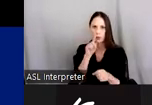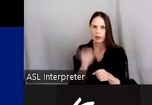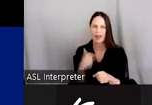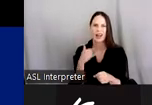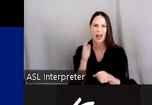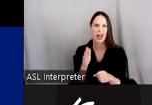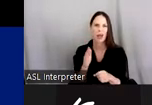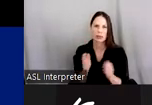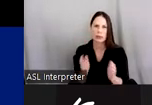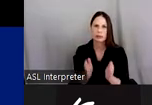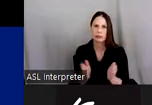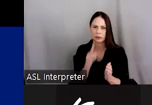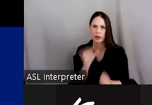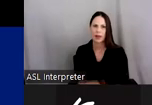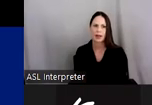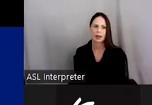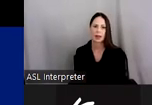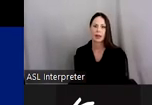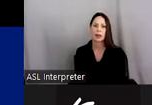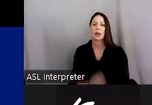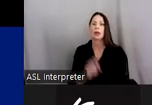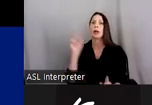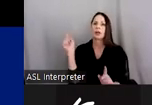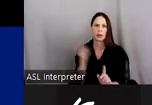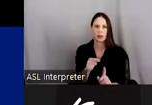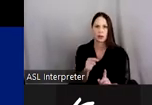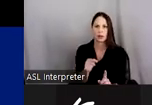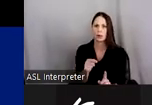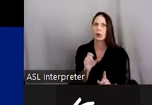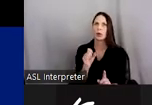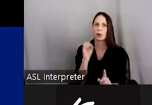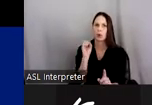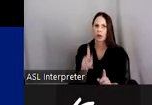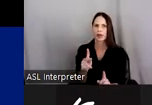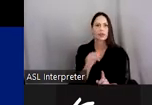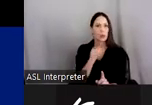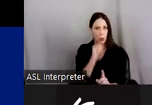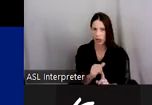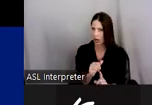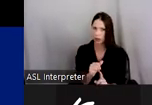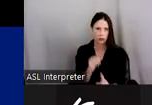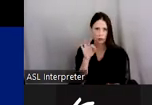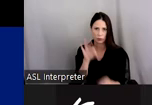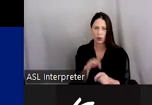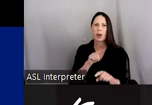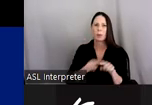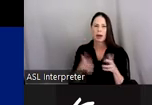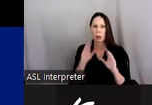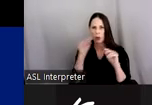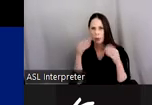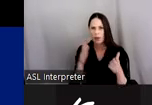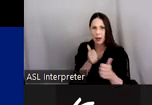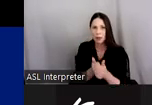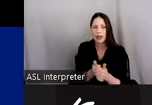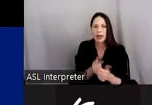So, back to what I was saying. So we're not going for vote. I'm just going to give you an update on what we did with that document